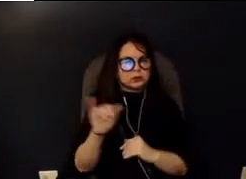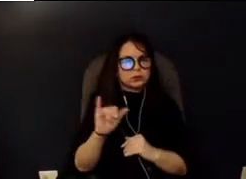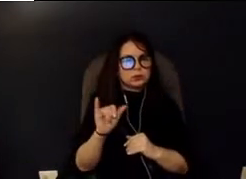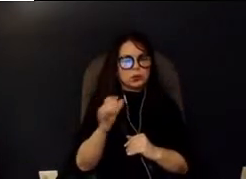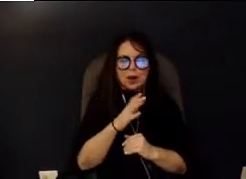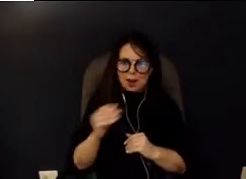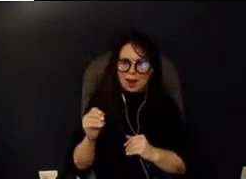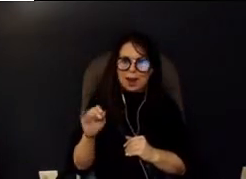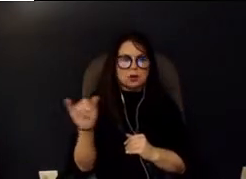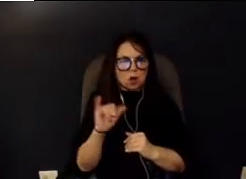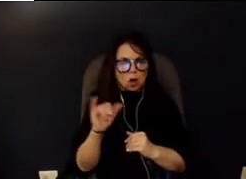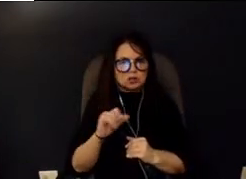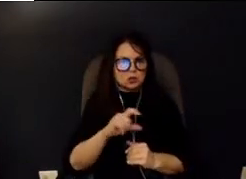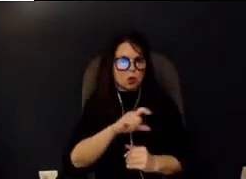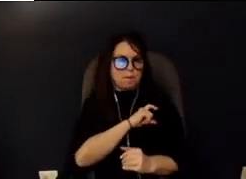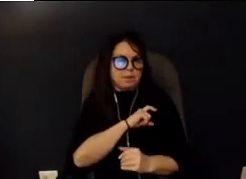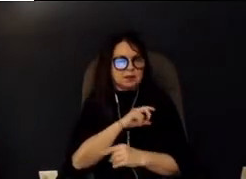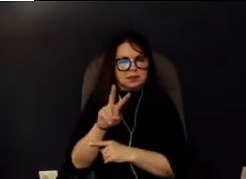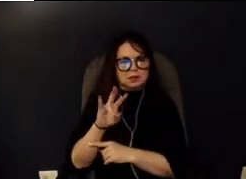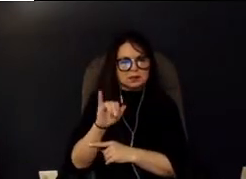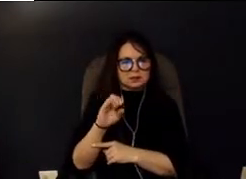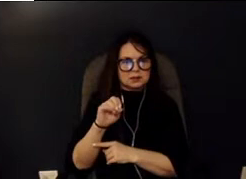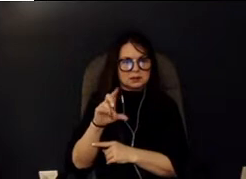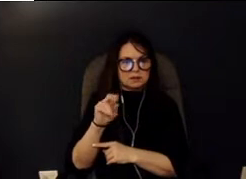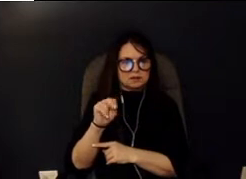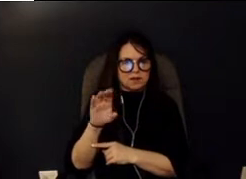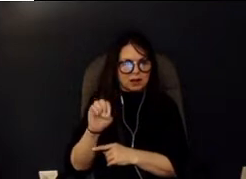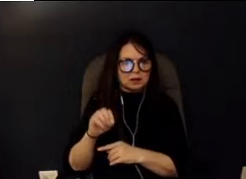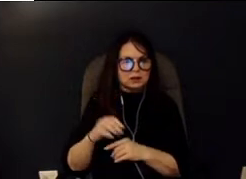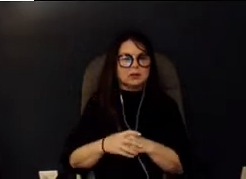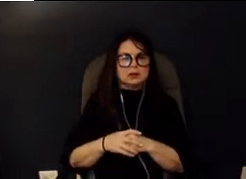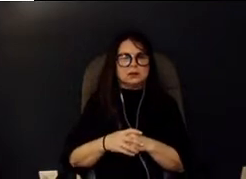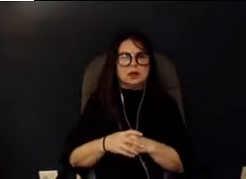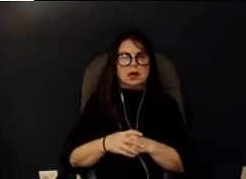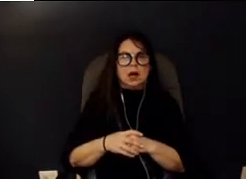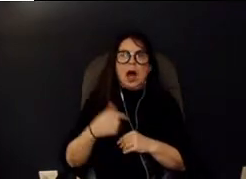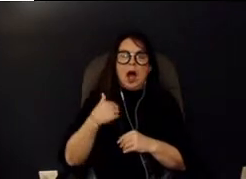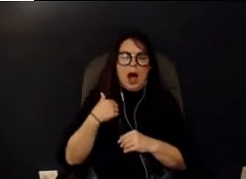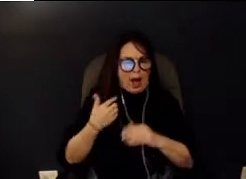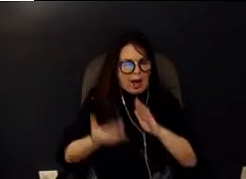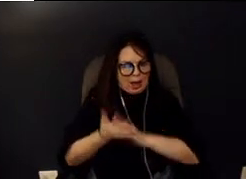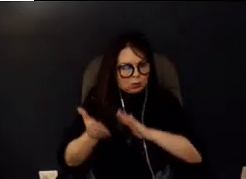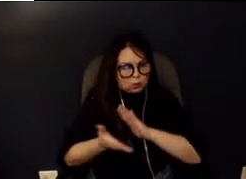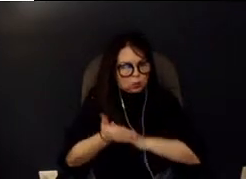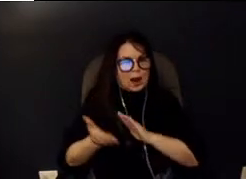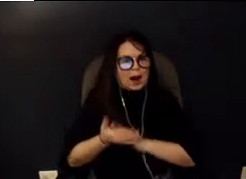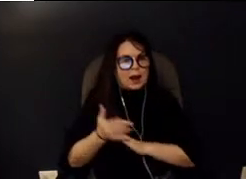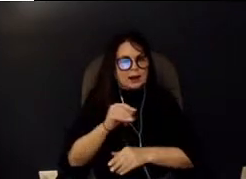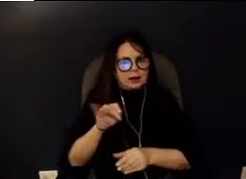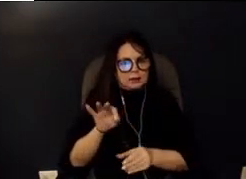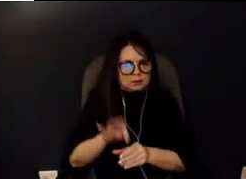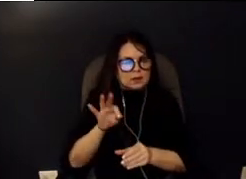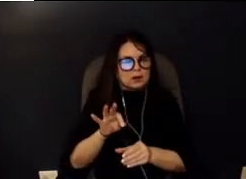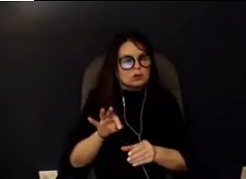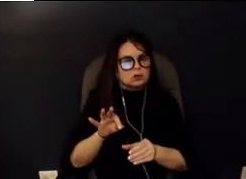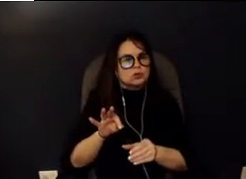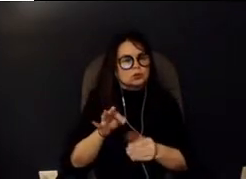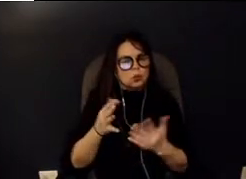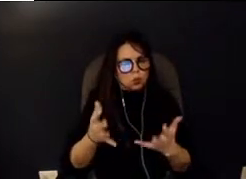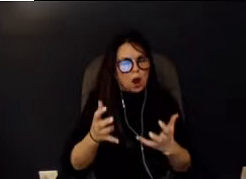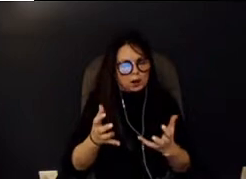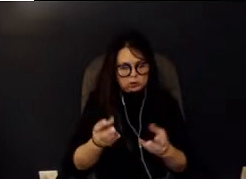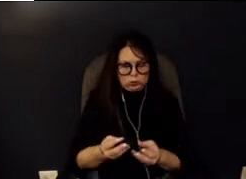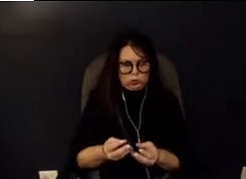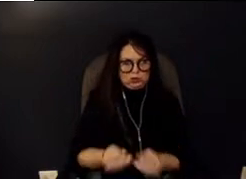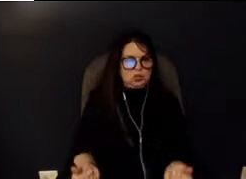say that I ran for and was elected to office on a platform of solving the root cause of violence. Not only that, but constituents